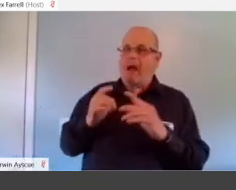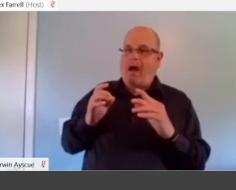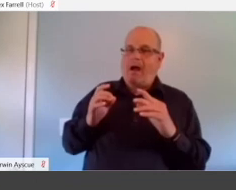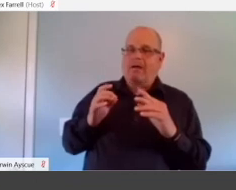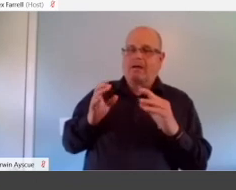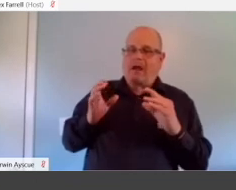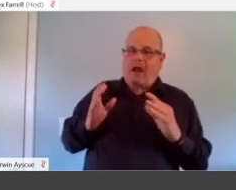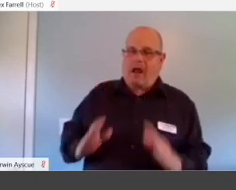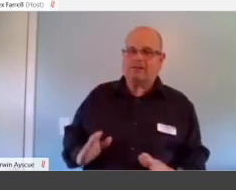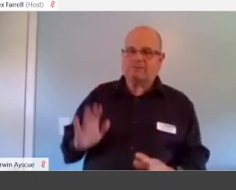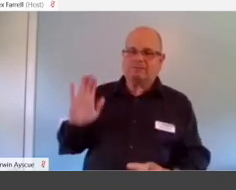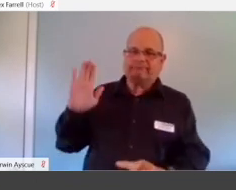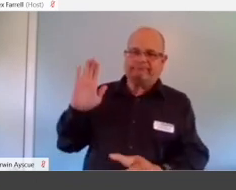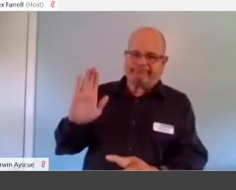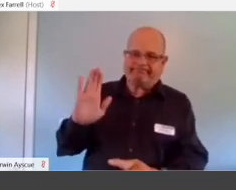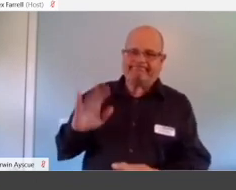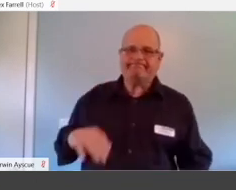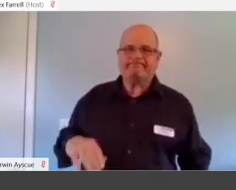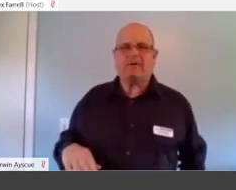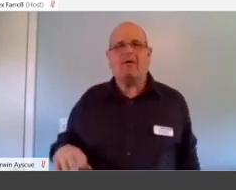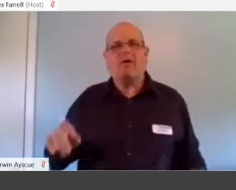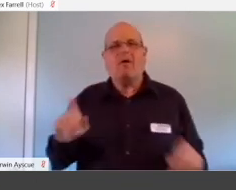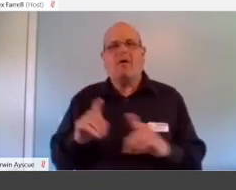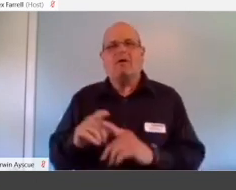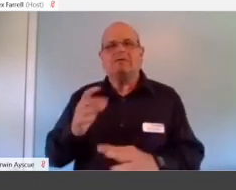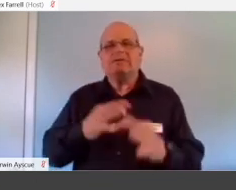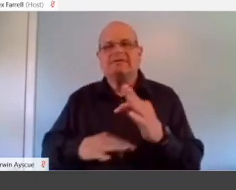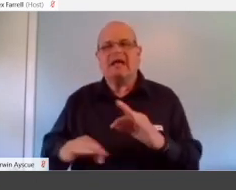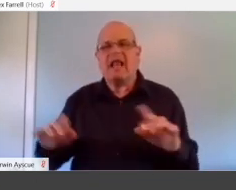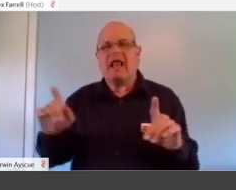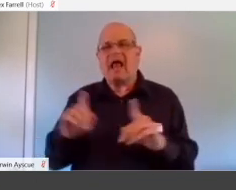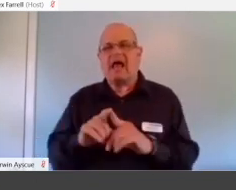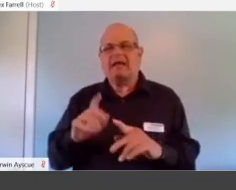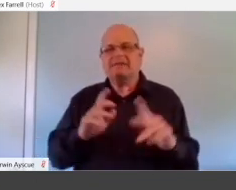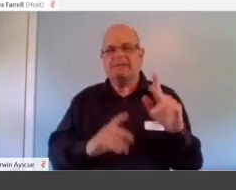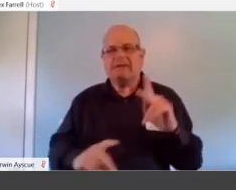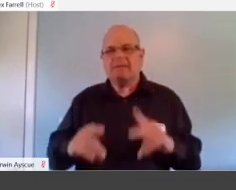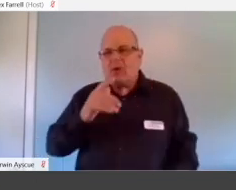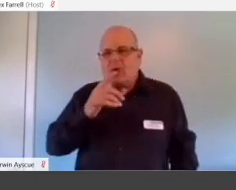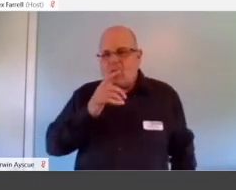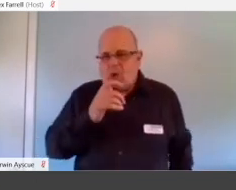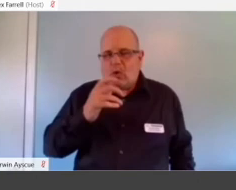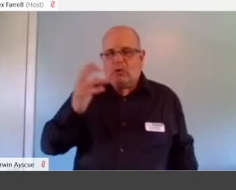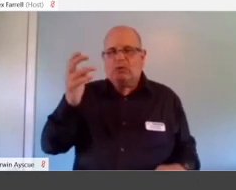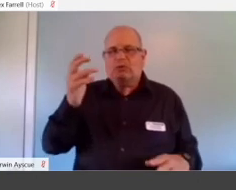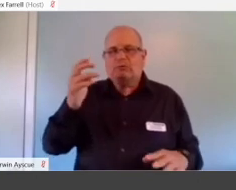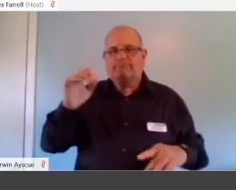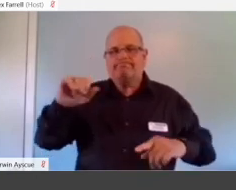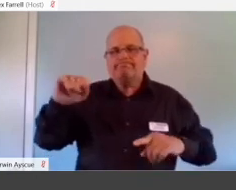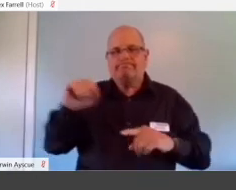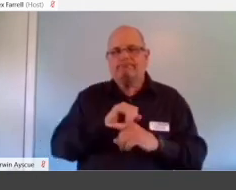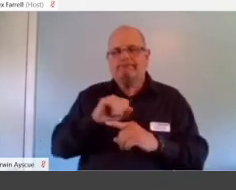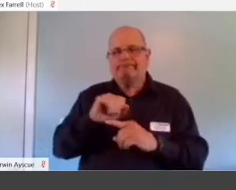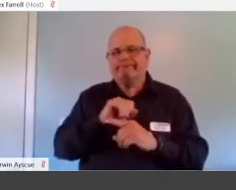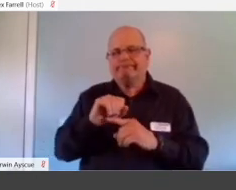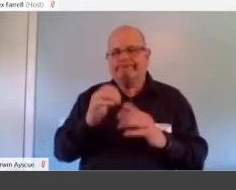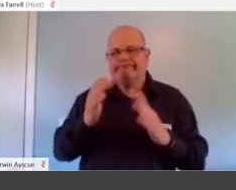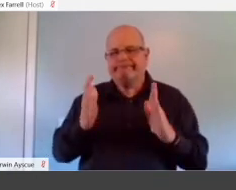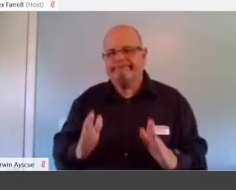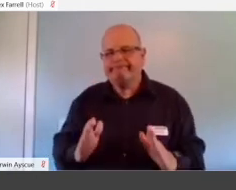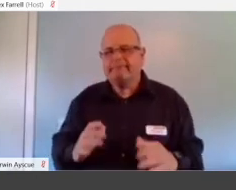about us as the practitioners, so that everyone can see the blind spots in that decision